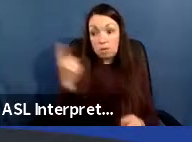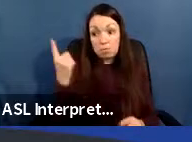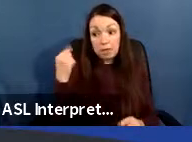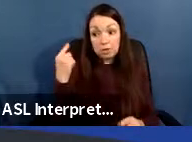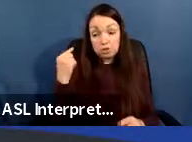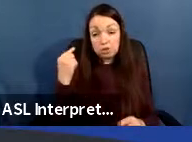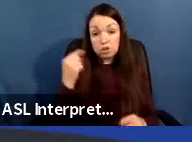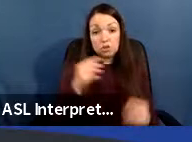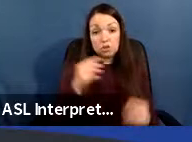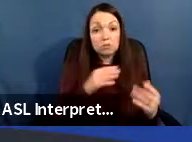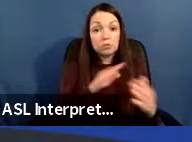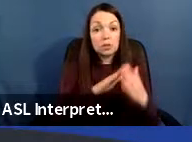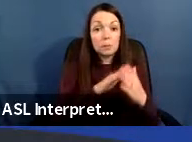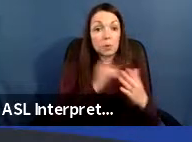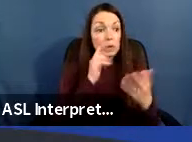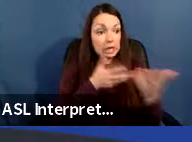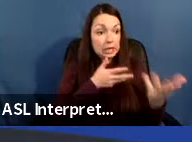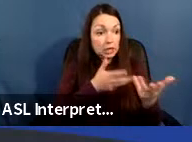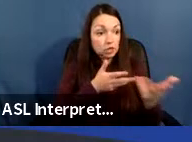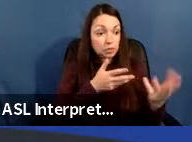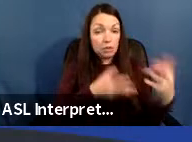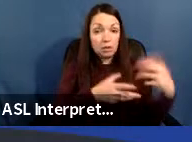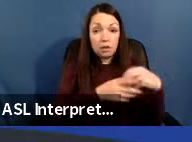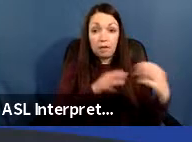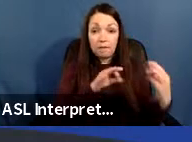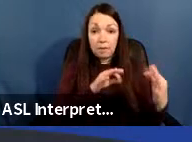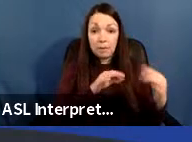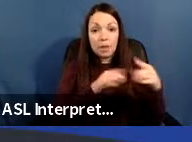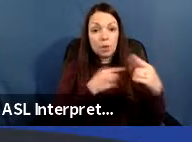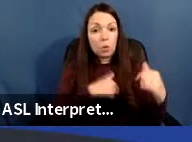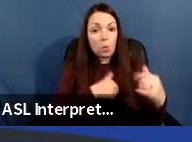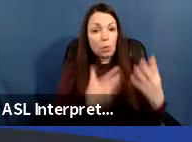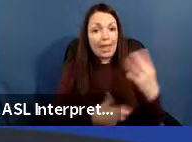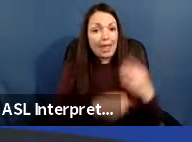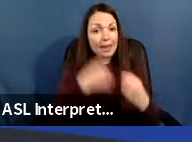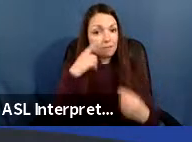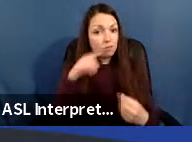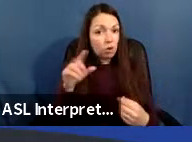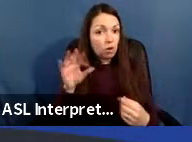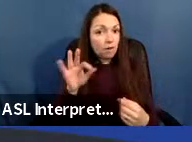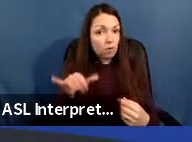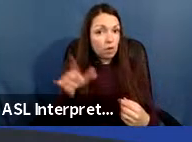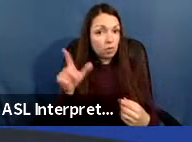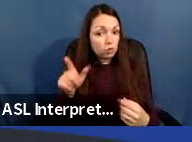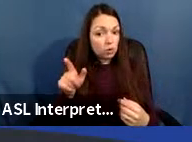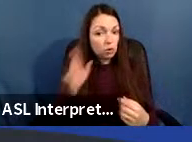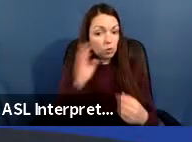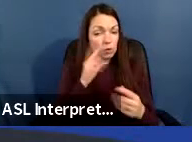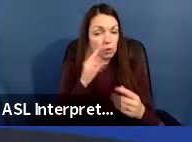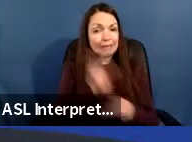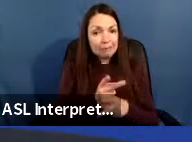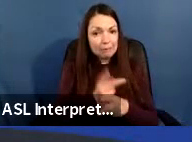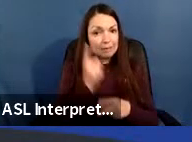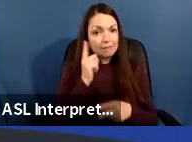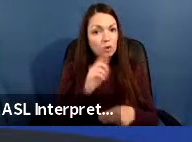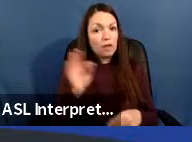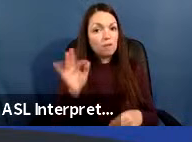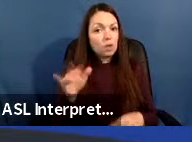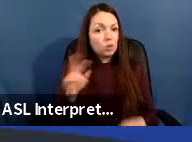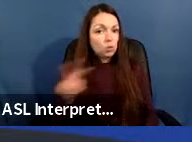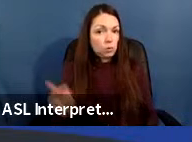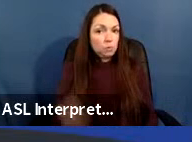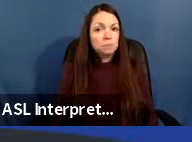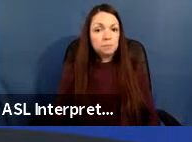community engagement, this was added in the FY21 budget, and we're proposing to continue this in the FY22